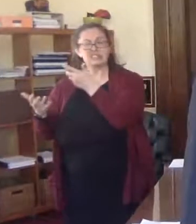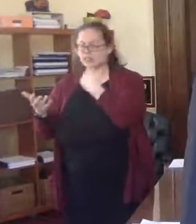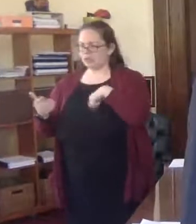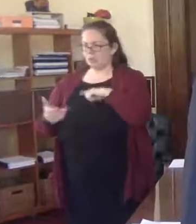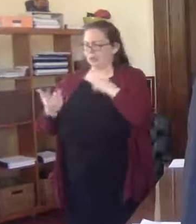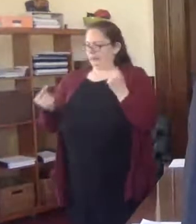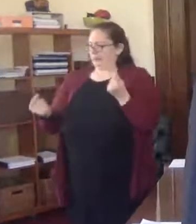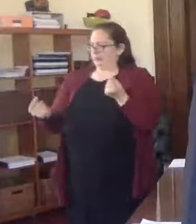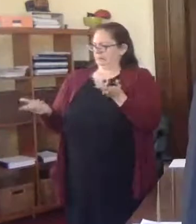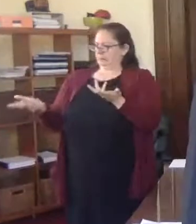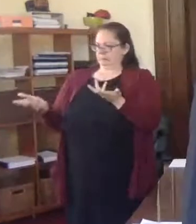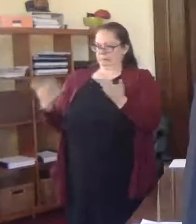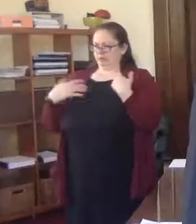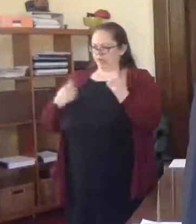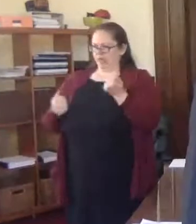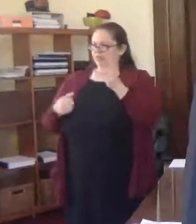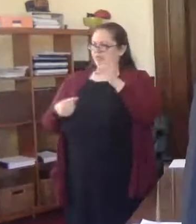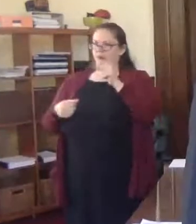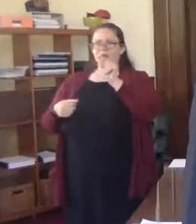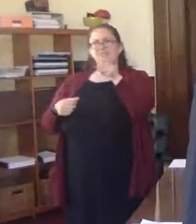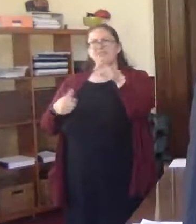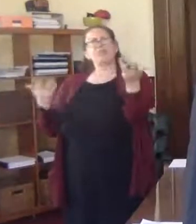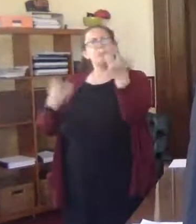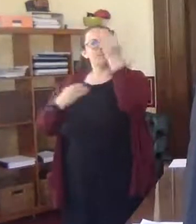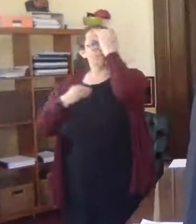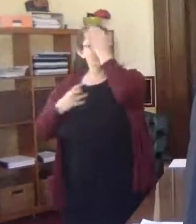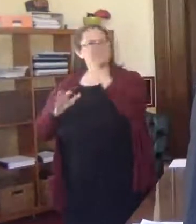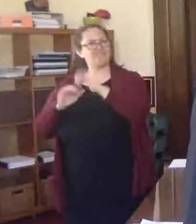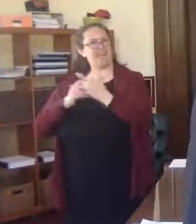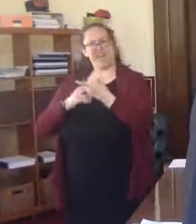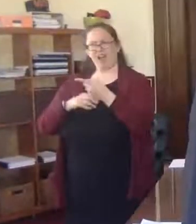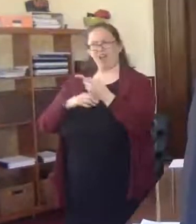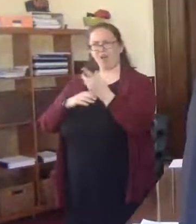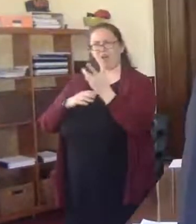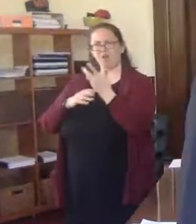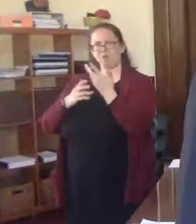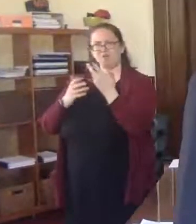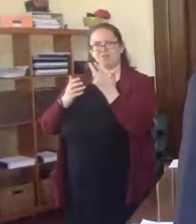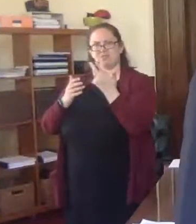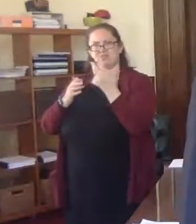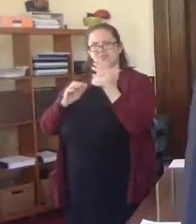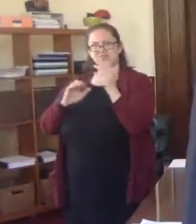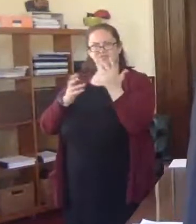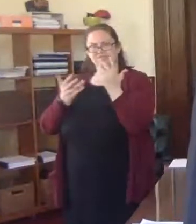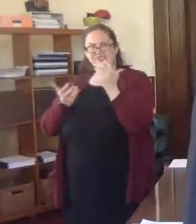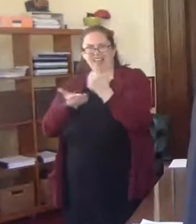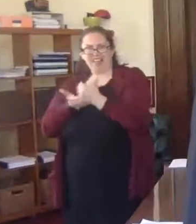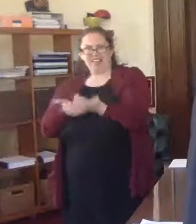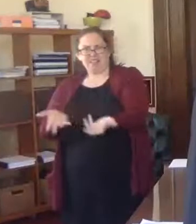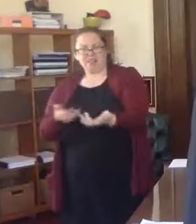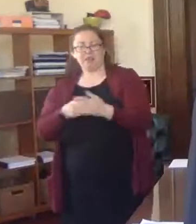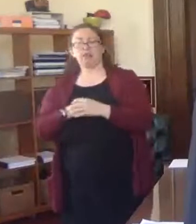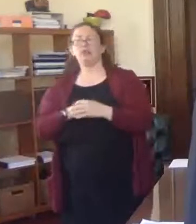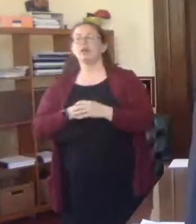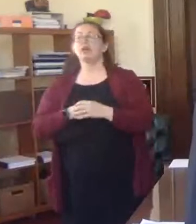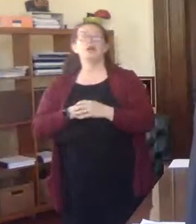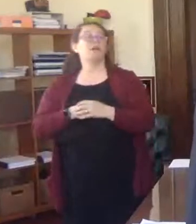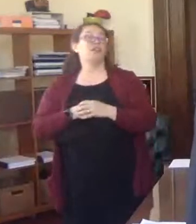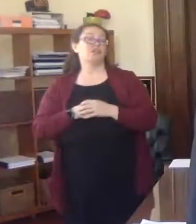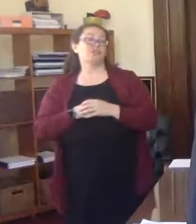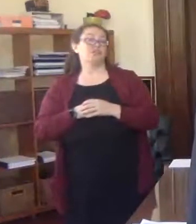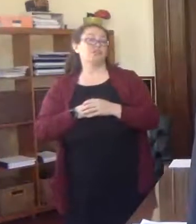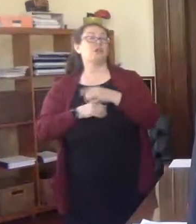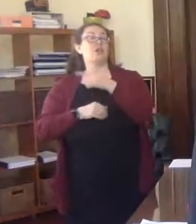does the health department need to act on that? So businesses that are not essential play a